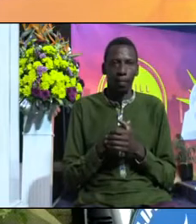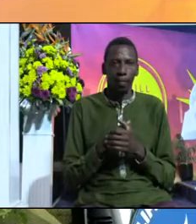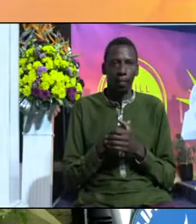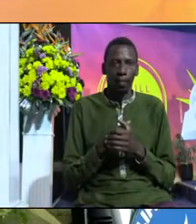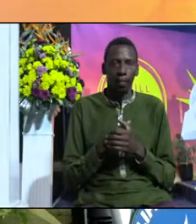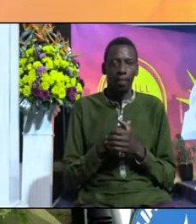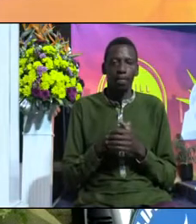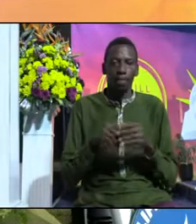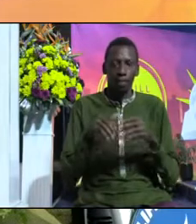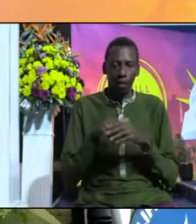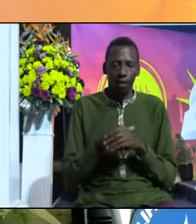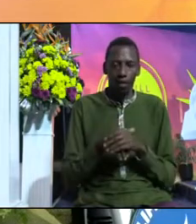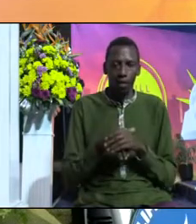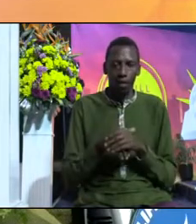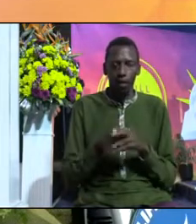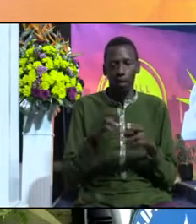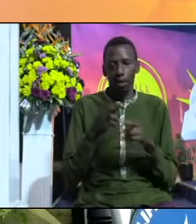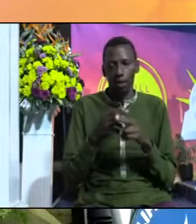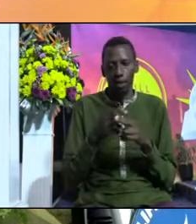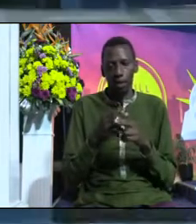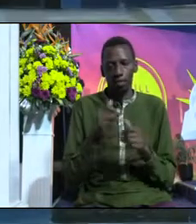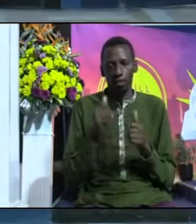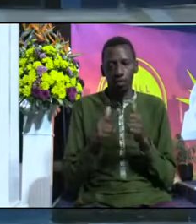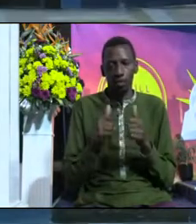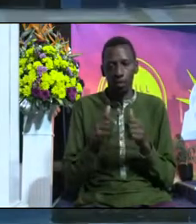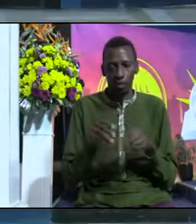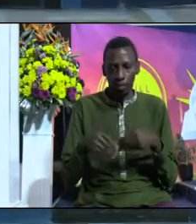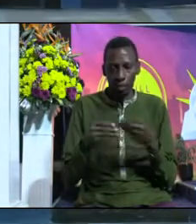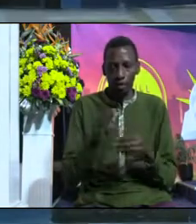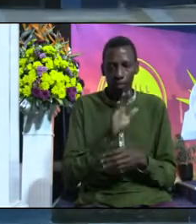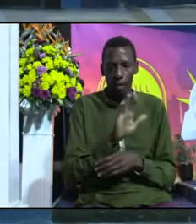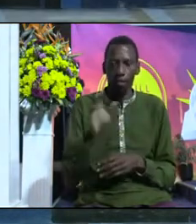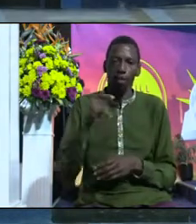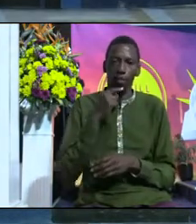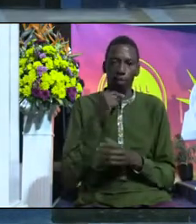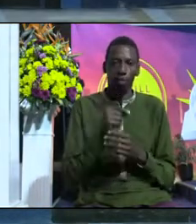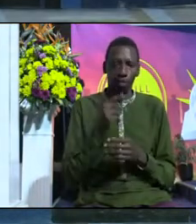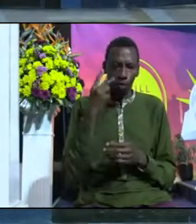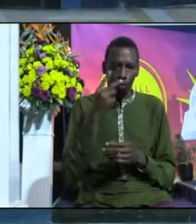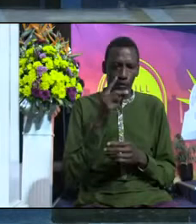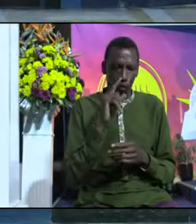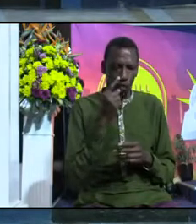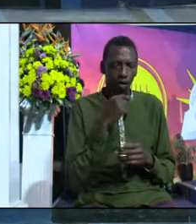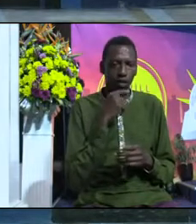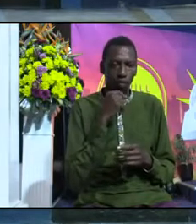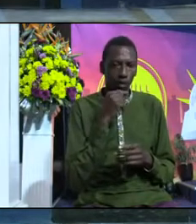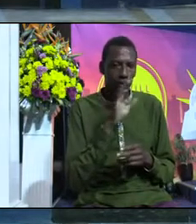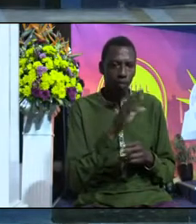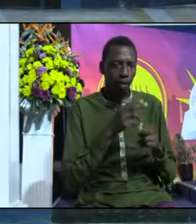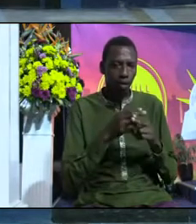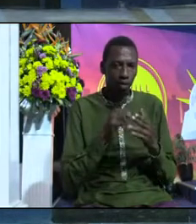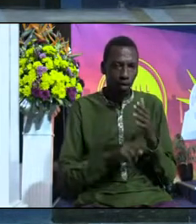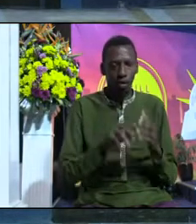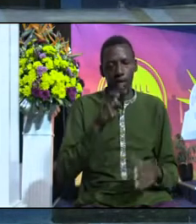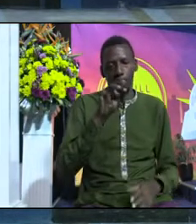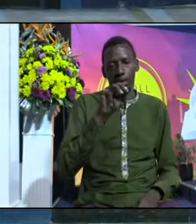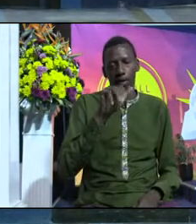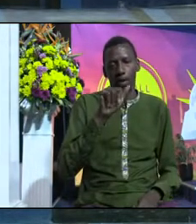saying is in the names that he gives his boys. Look at the first son's name,